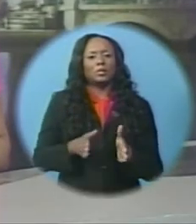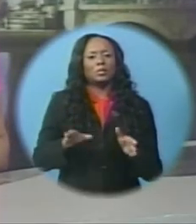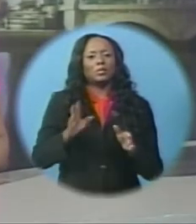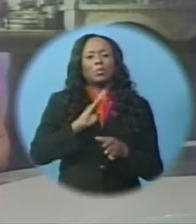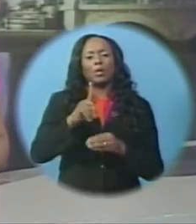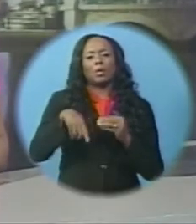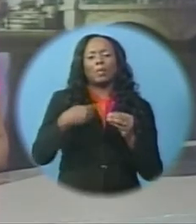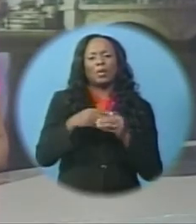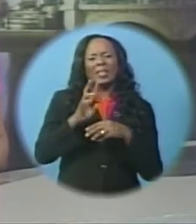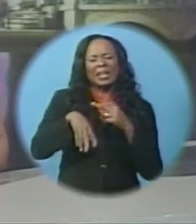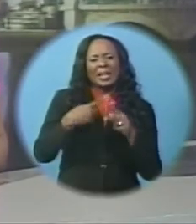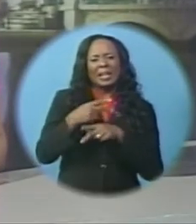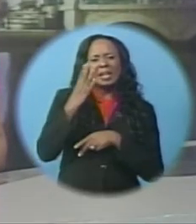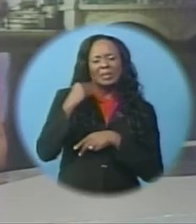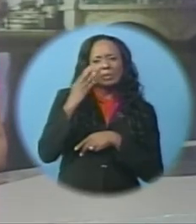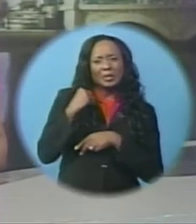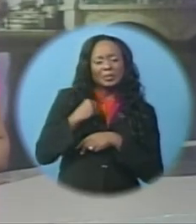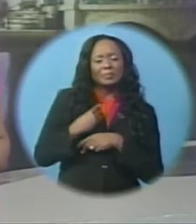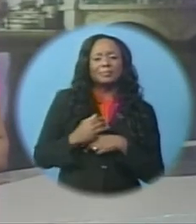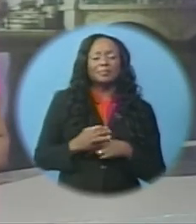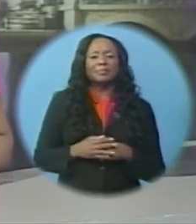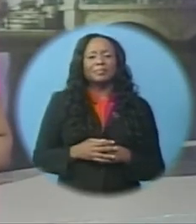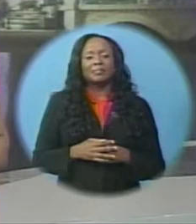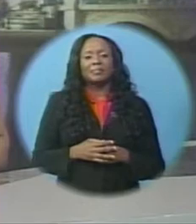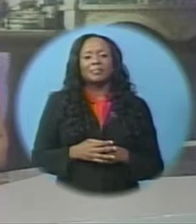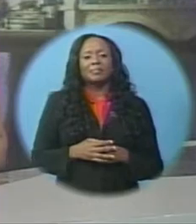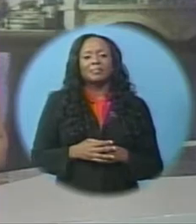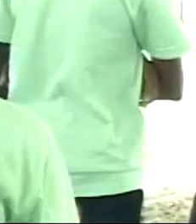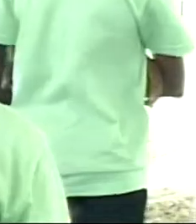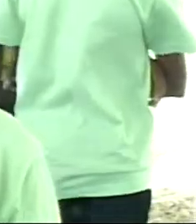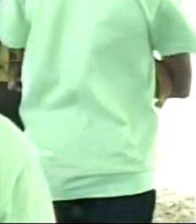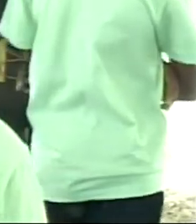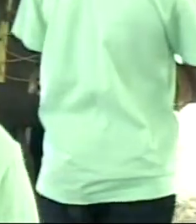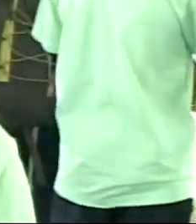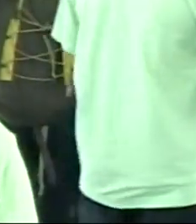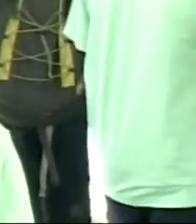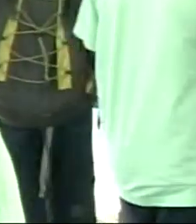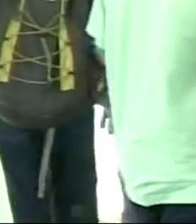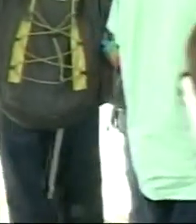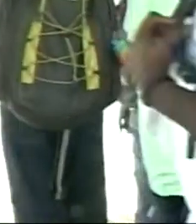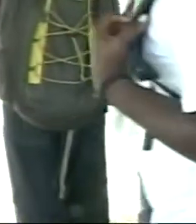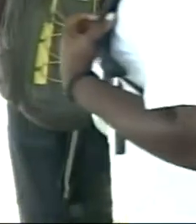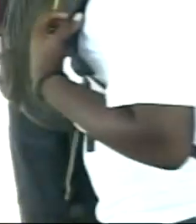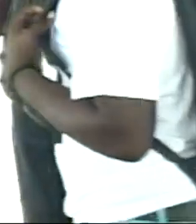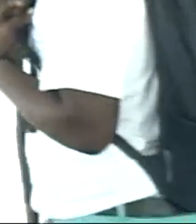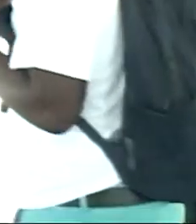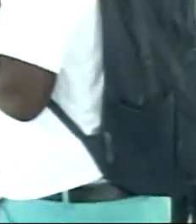also spoke about their experience. My experience here was